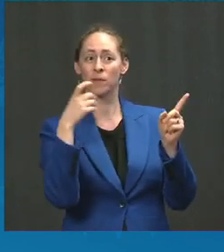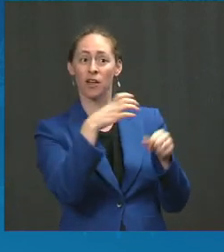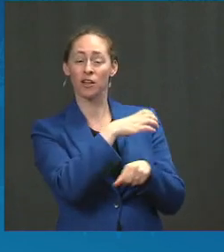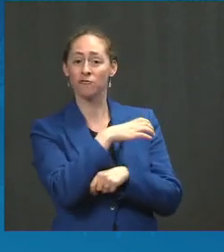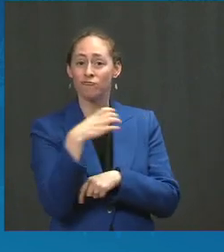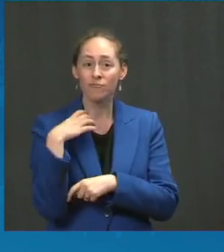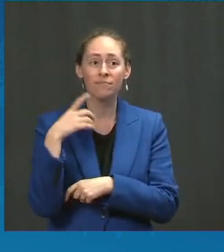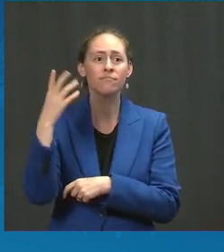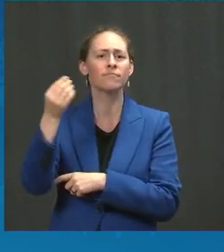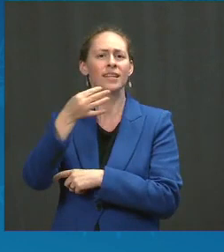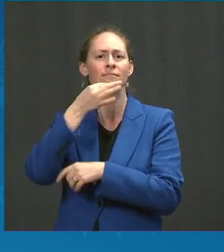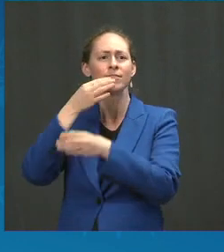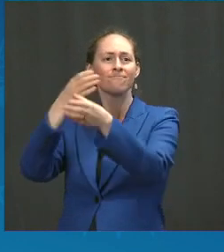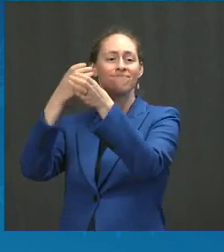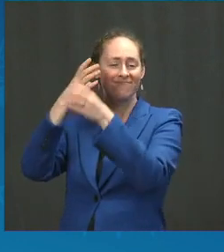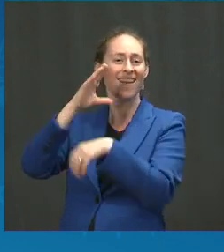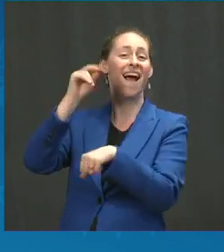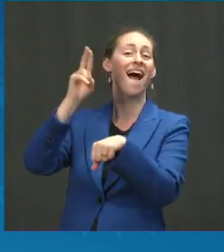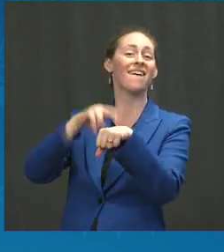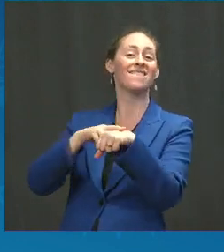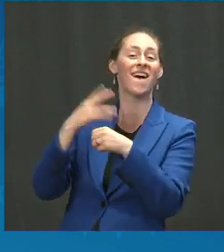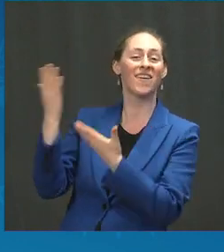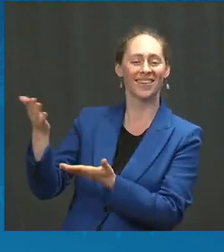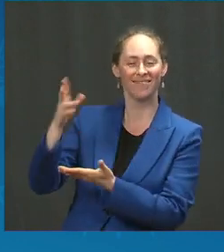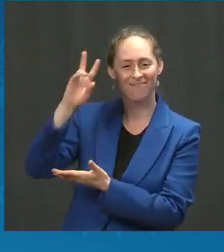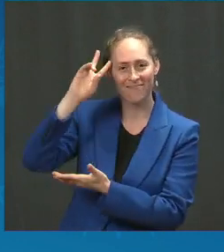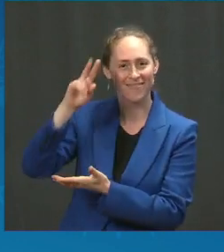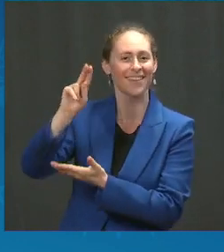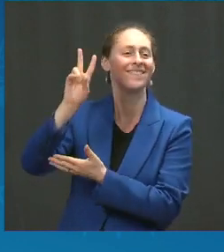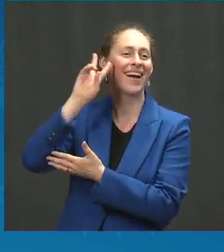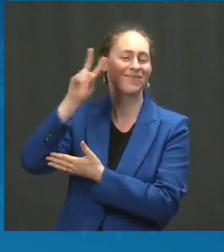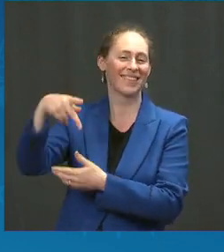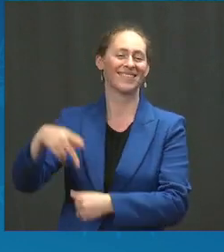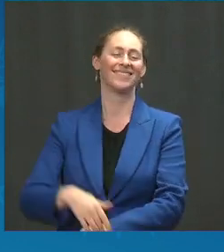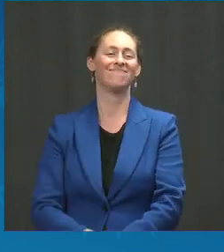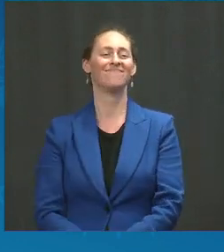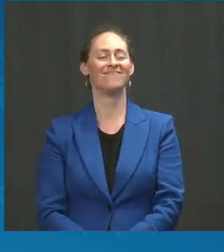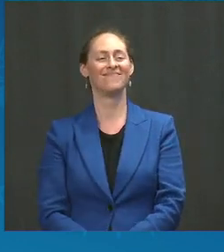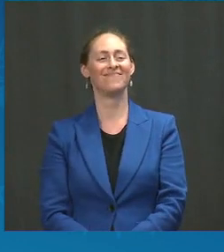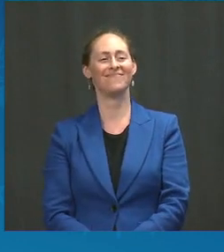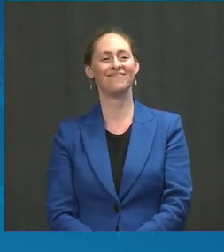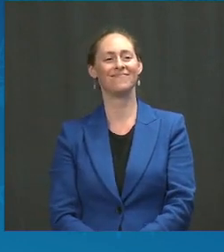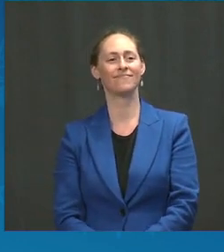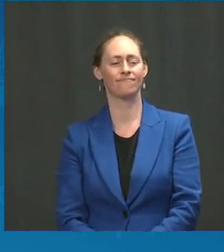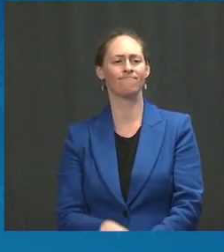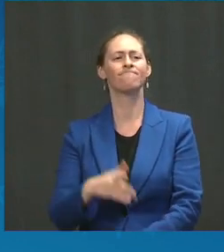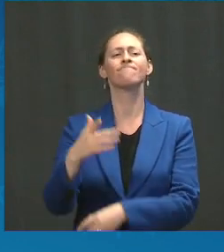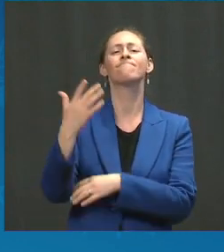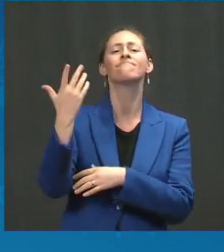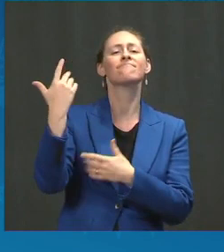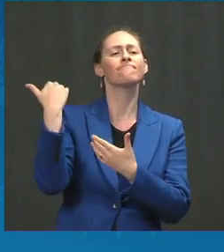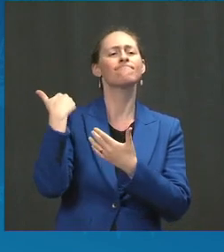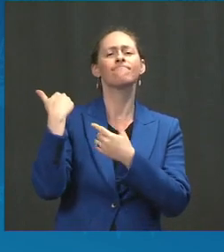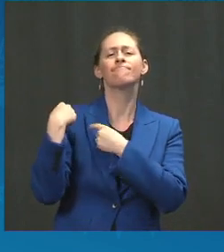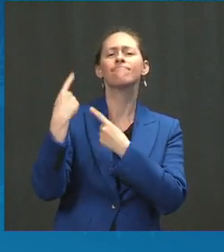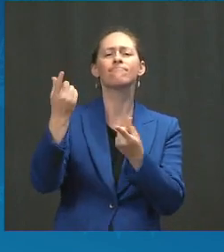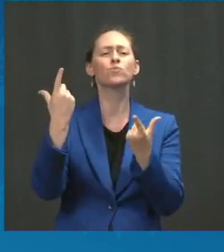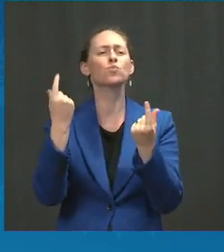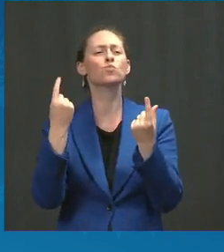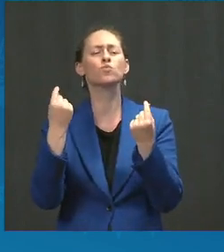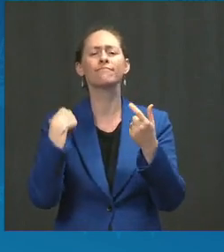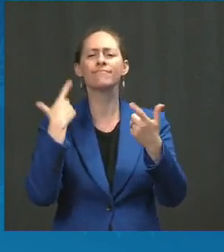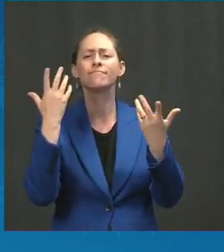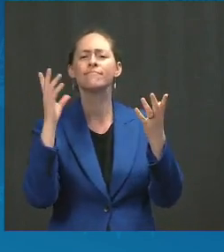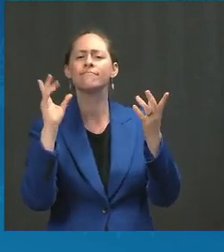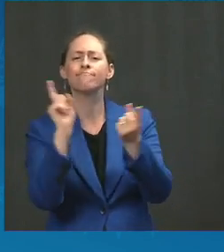President, Kamala Harris. I've spent the past several weeks traveling around the country, meeting with small business owners. They've been reopening